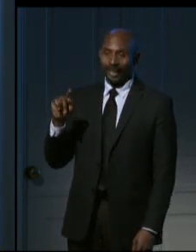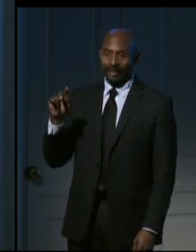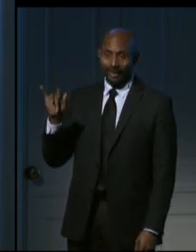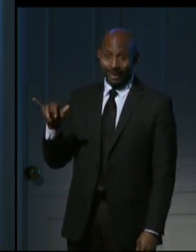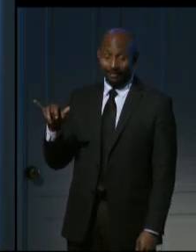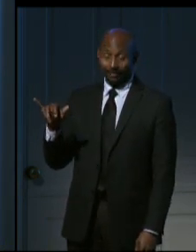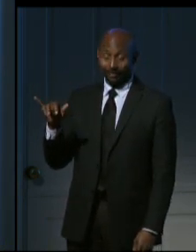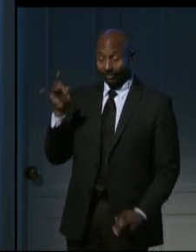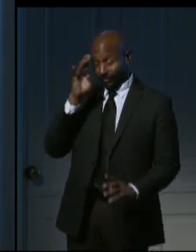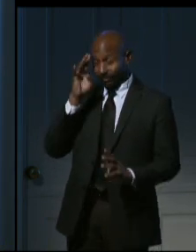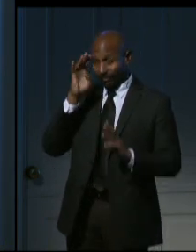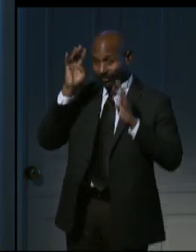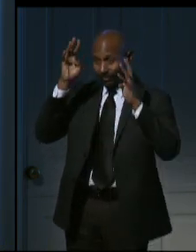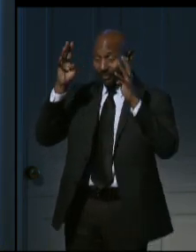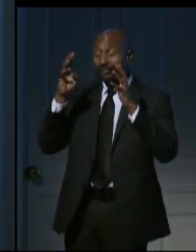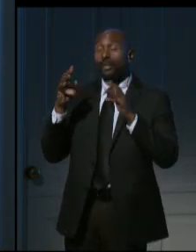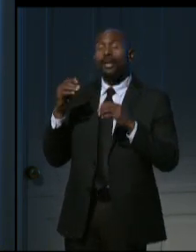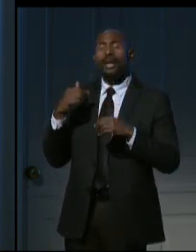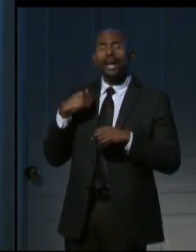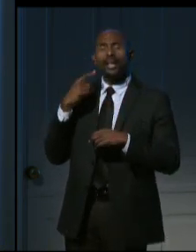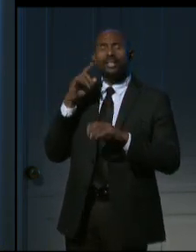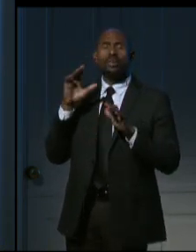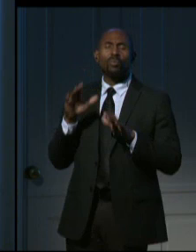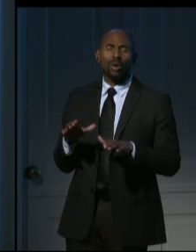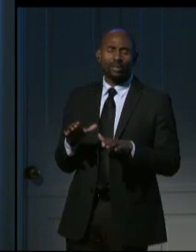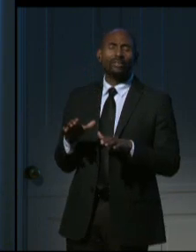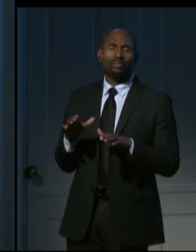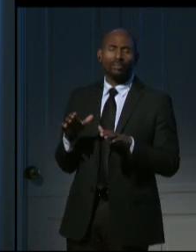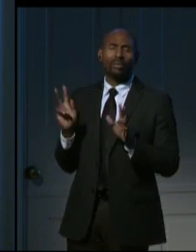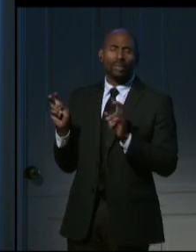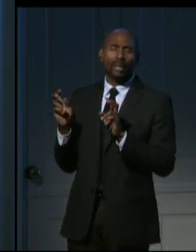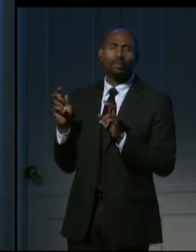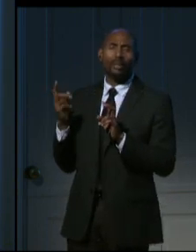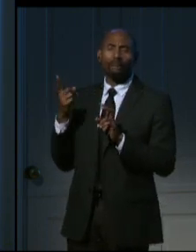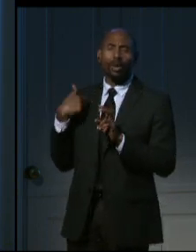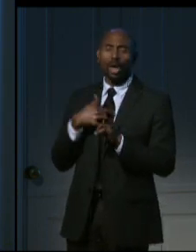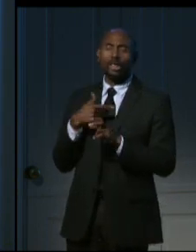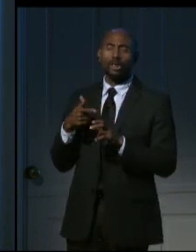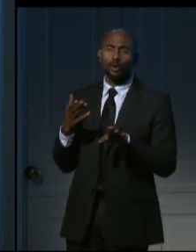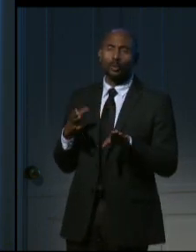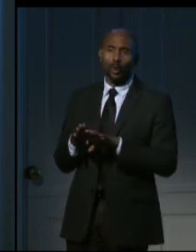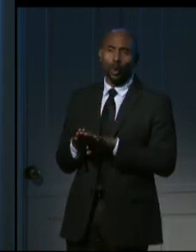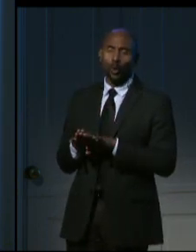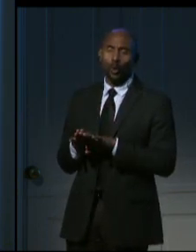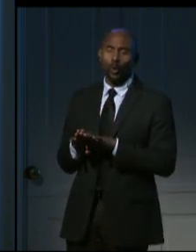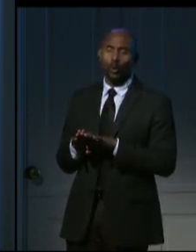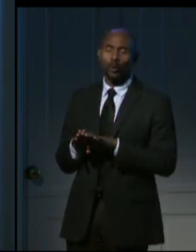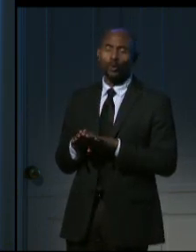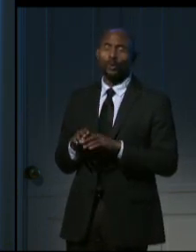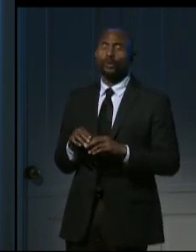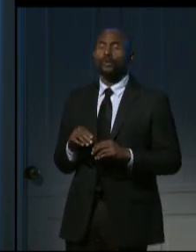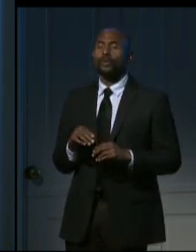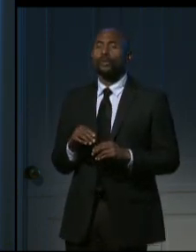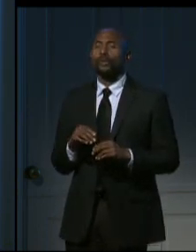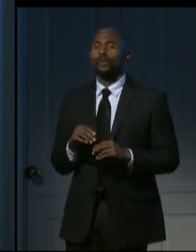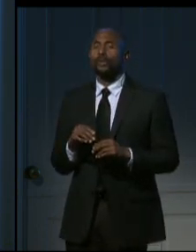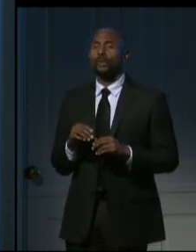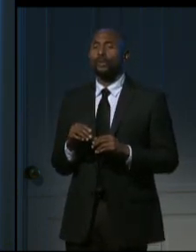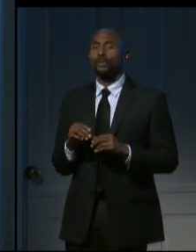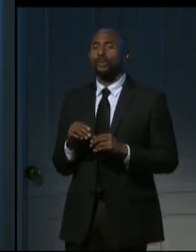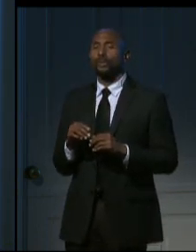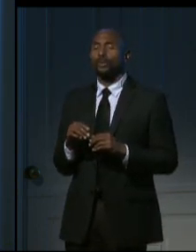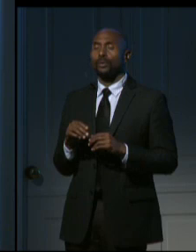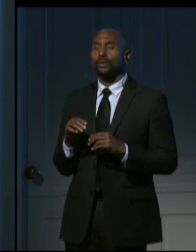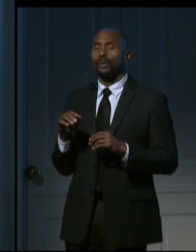a space of such possibility. We have touched on a lot of